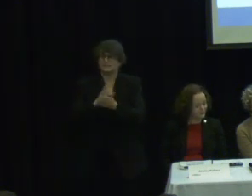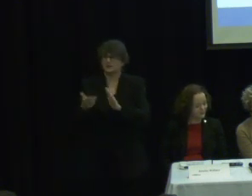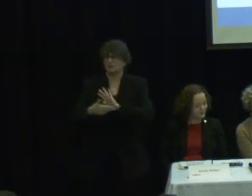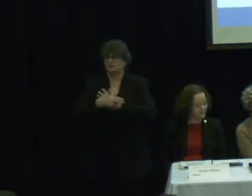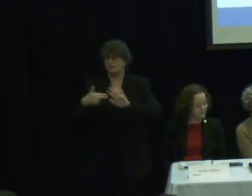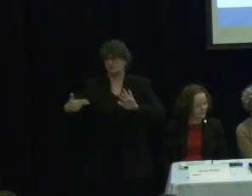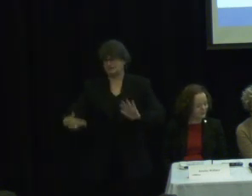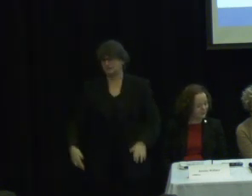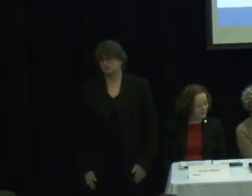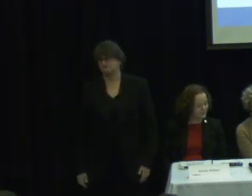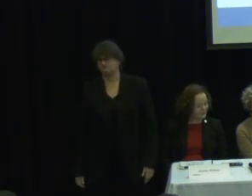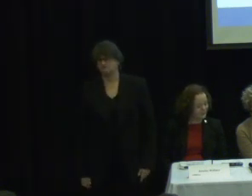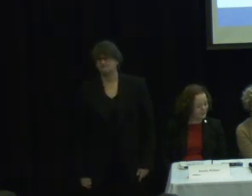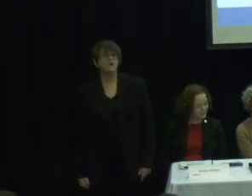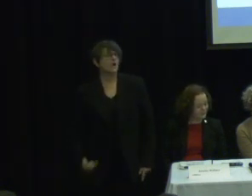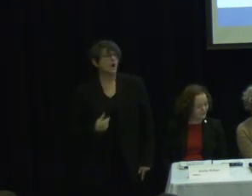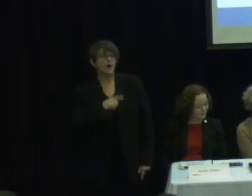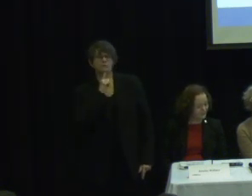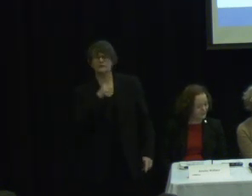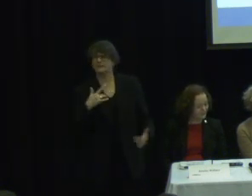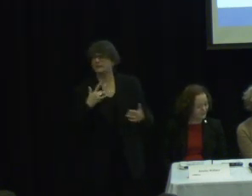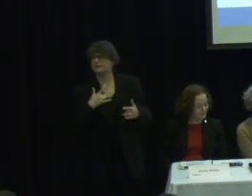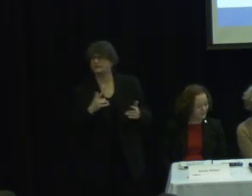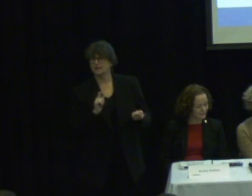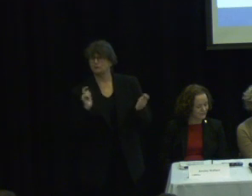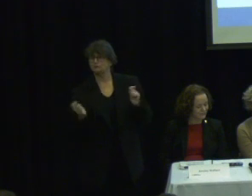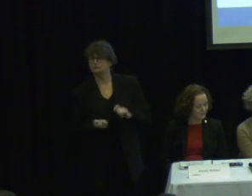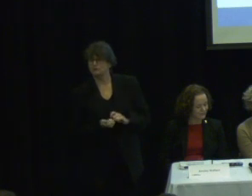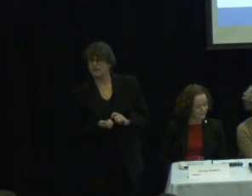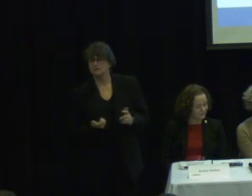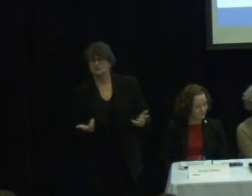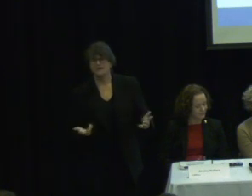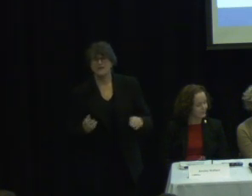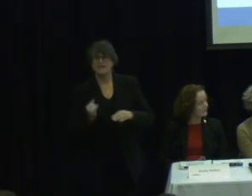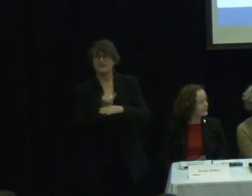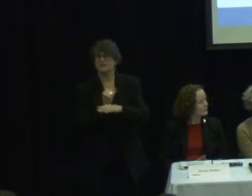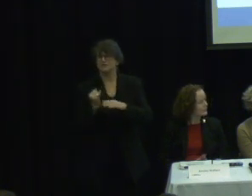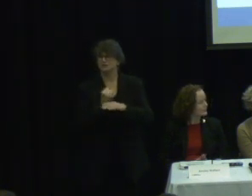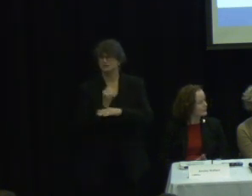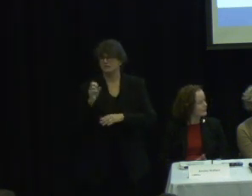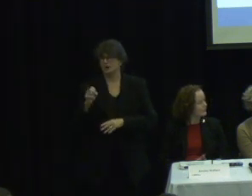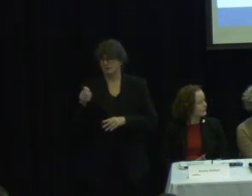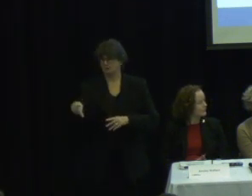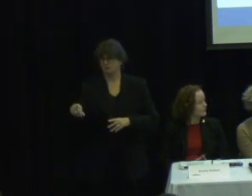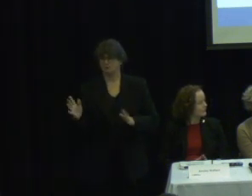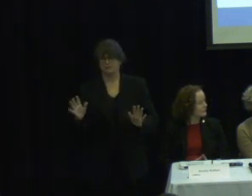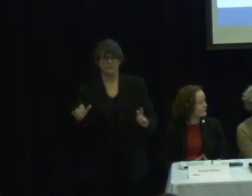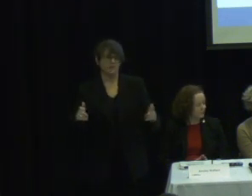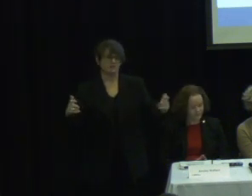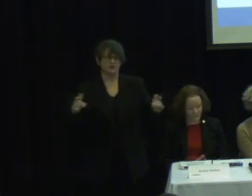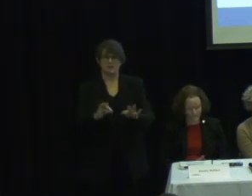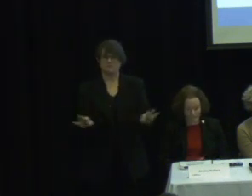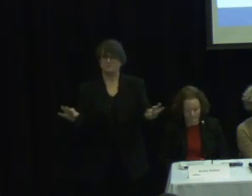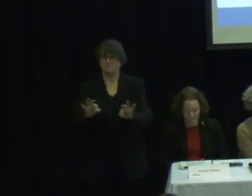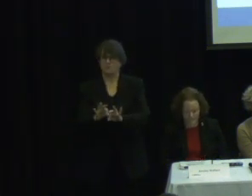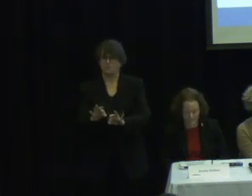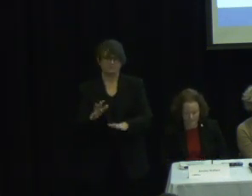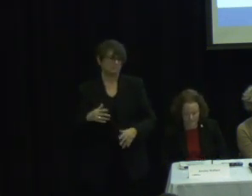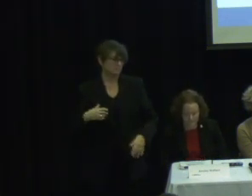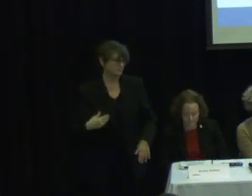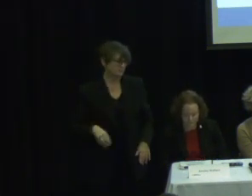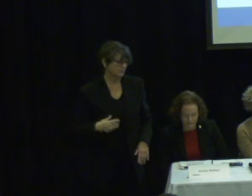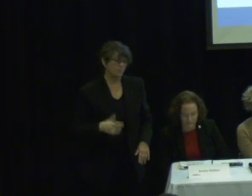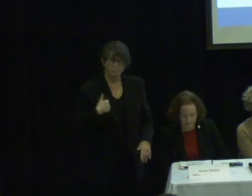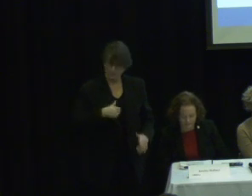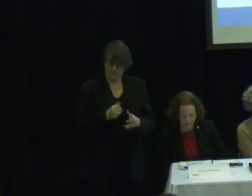really excited about changing is, because I think it's right in front of us, is internship opportunities. It's a huge deal that